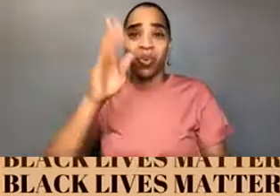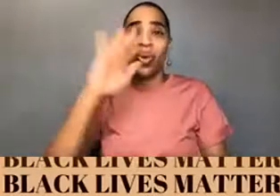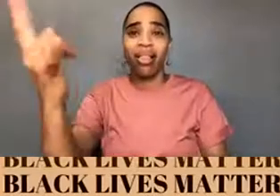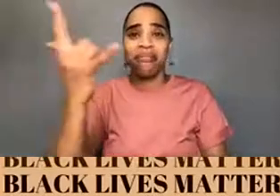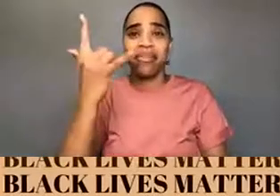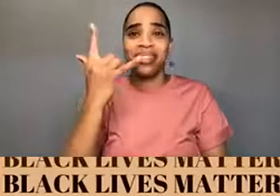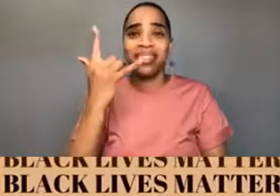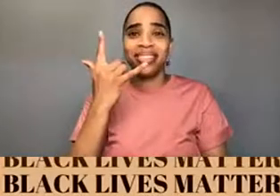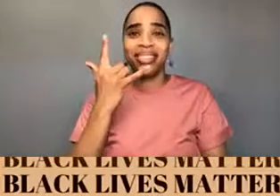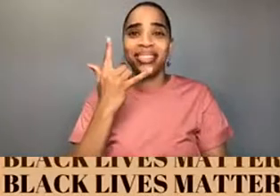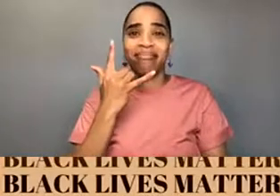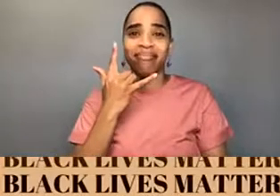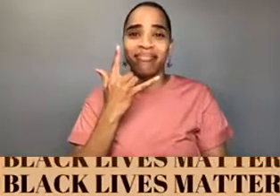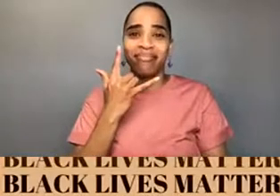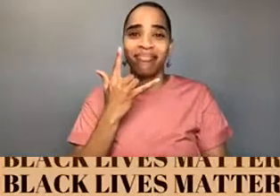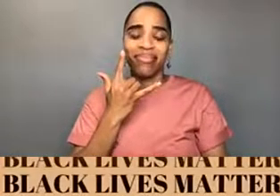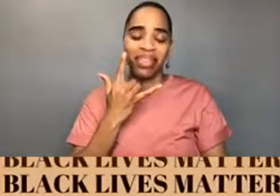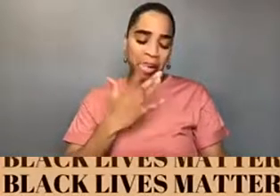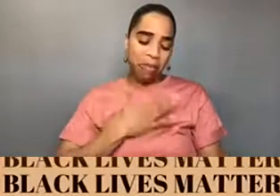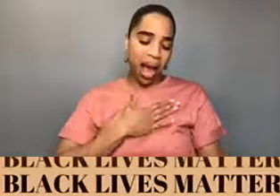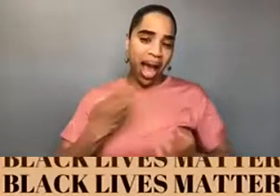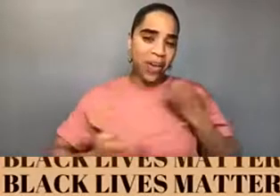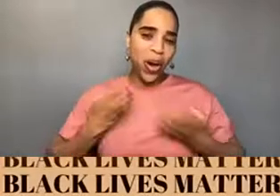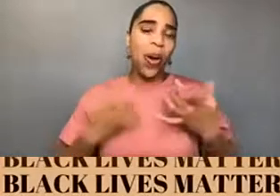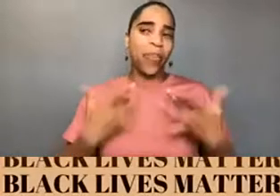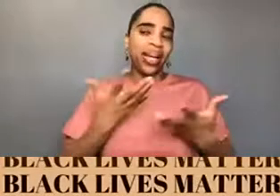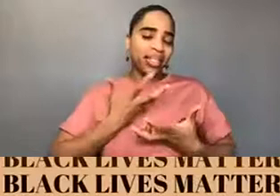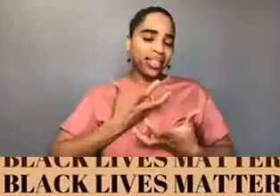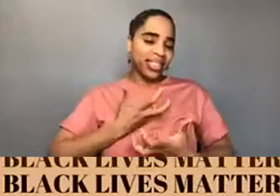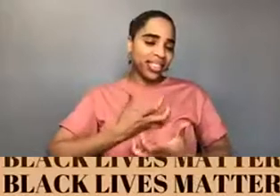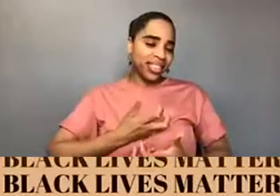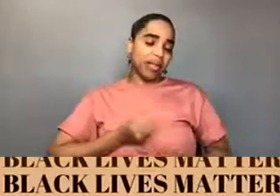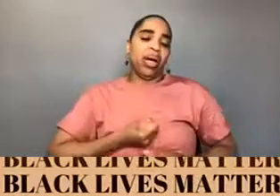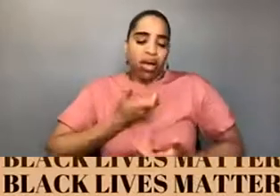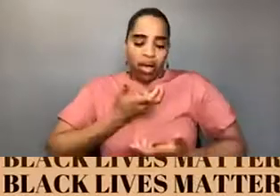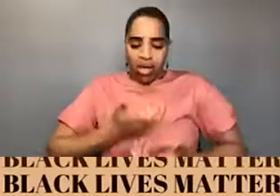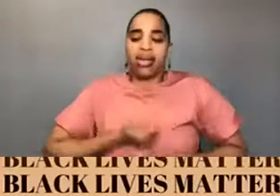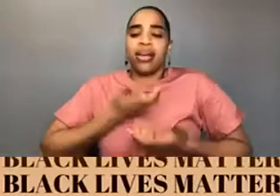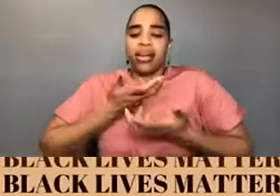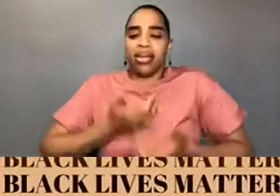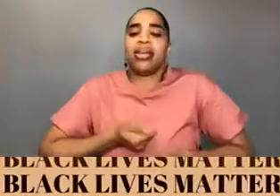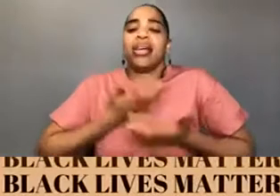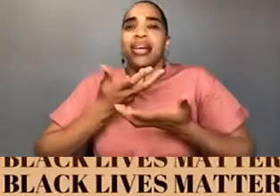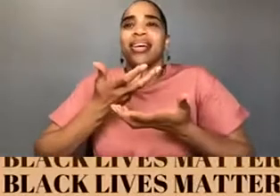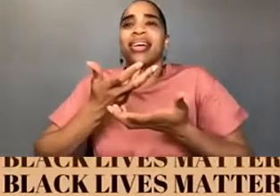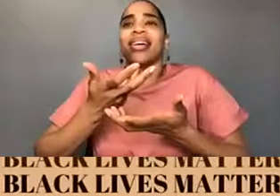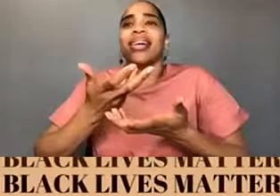See, I don't share my emotions too often, but poetry will allow me to die with my heart on my